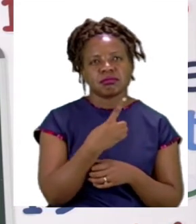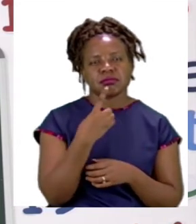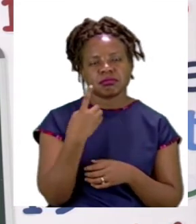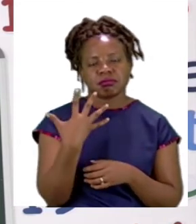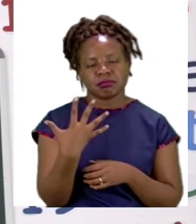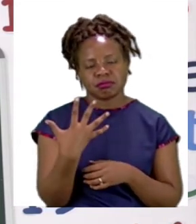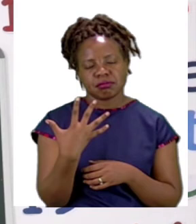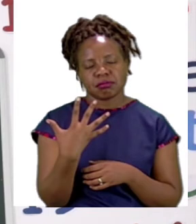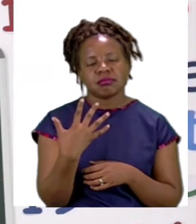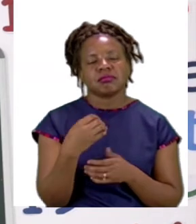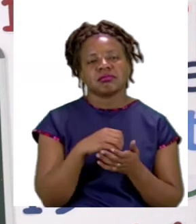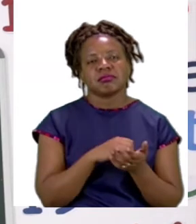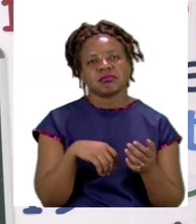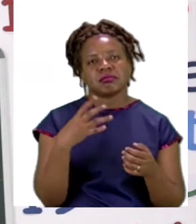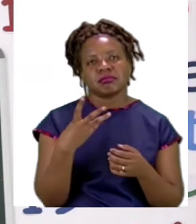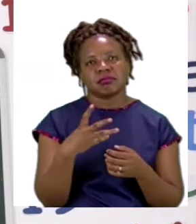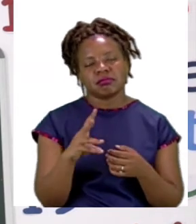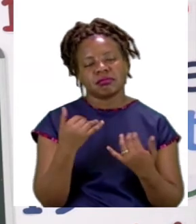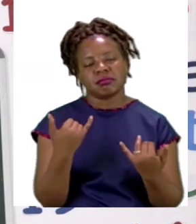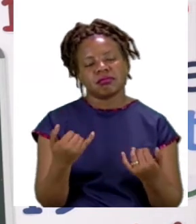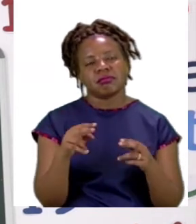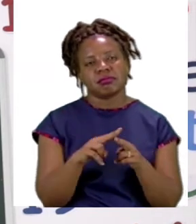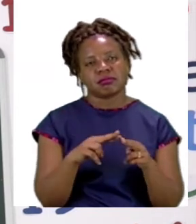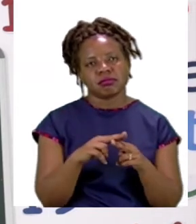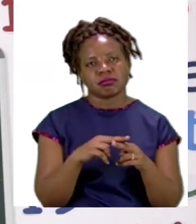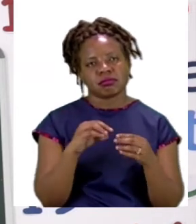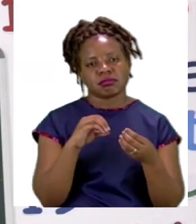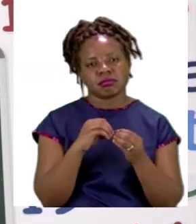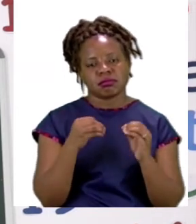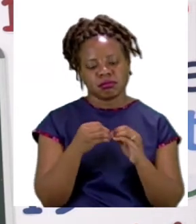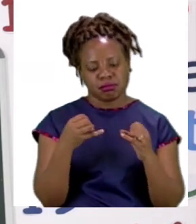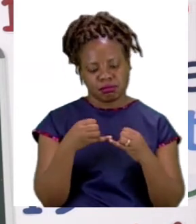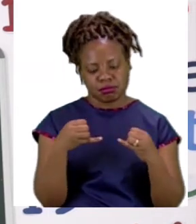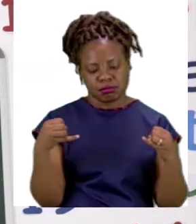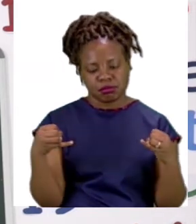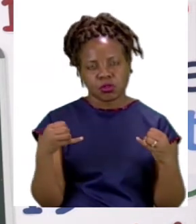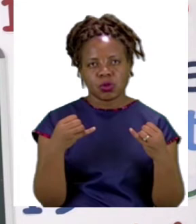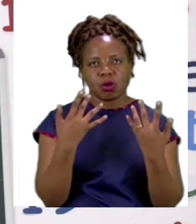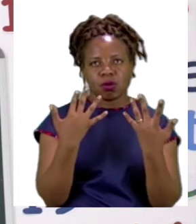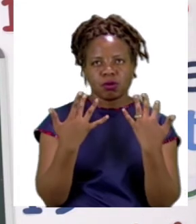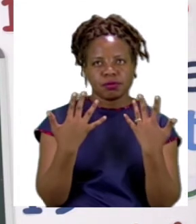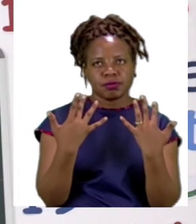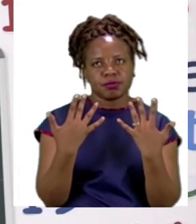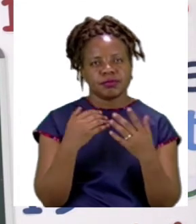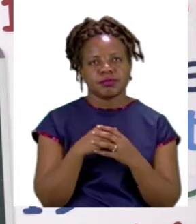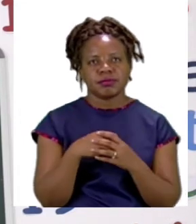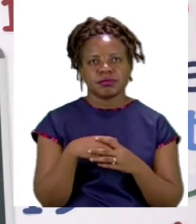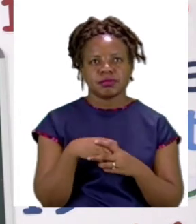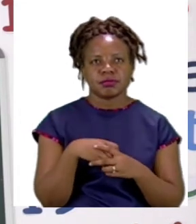number line, or our counters. In this case, our answer will be